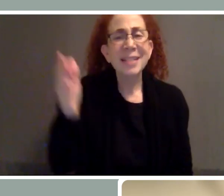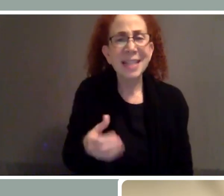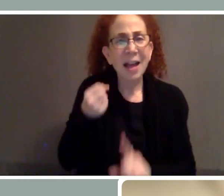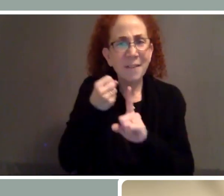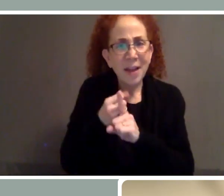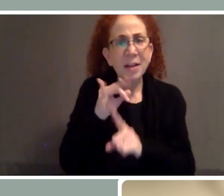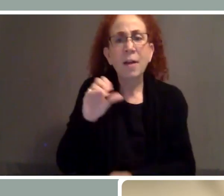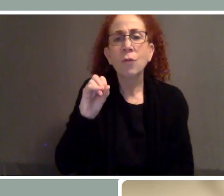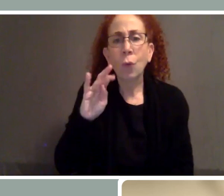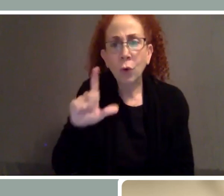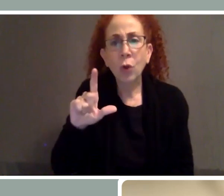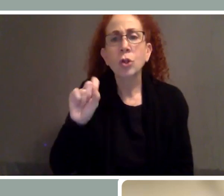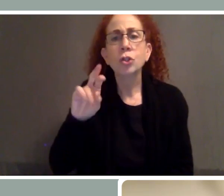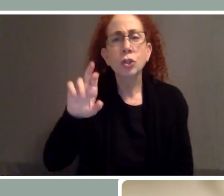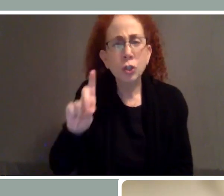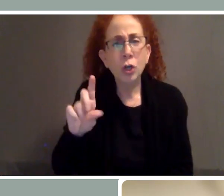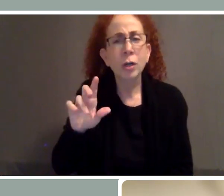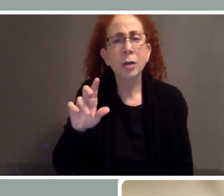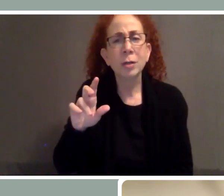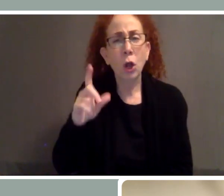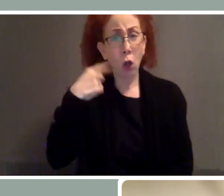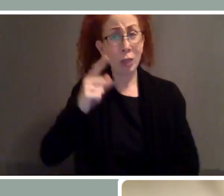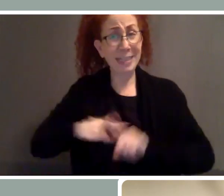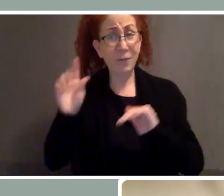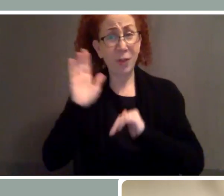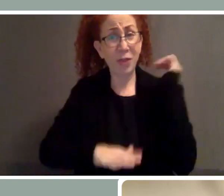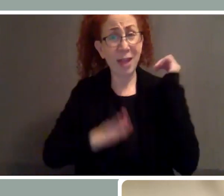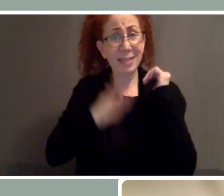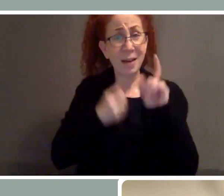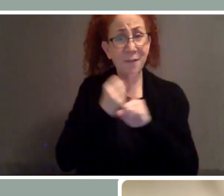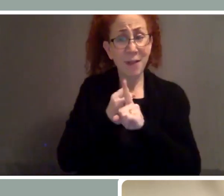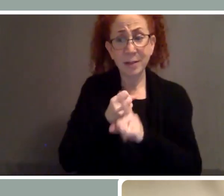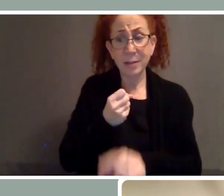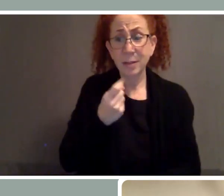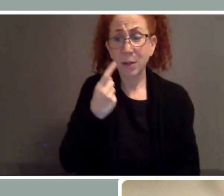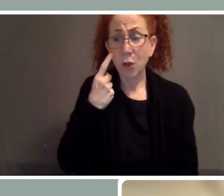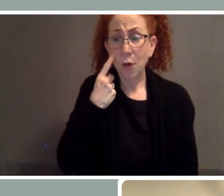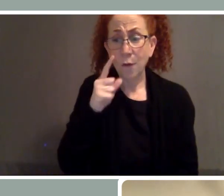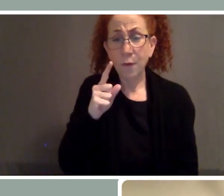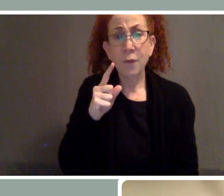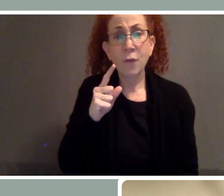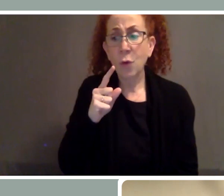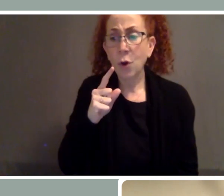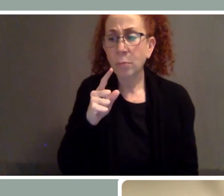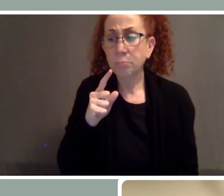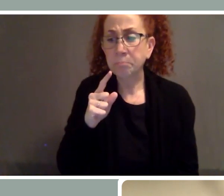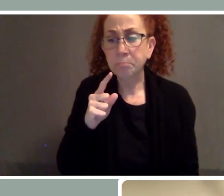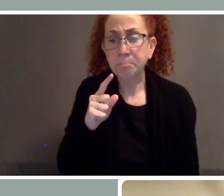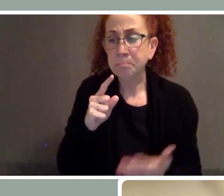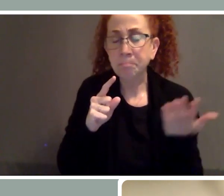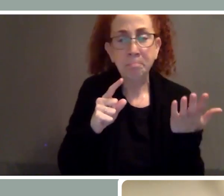the oral SERDs does it look any different than the side effect profile for fulvestrant?